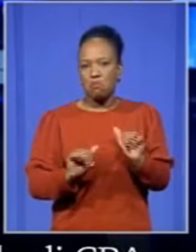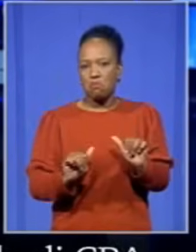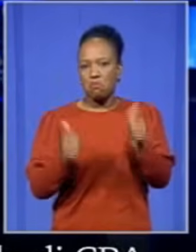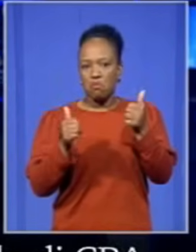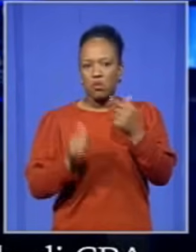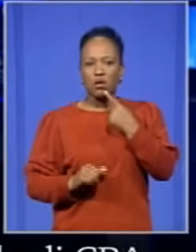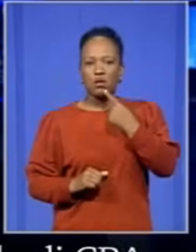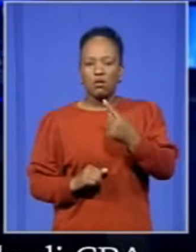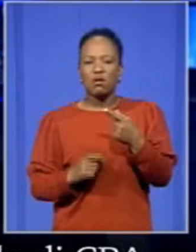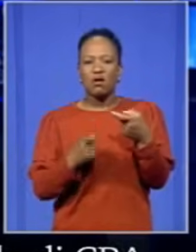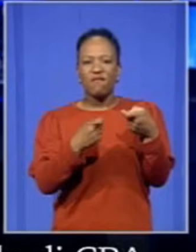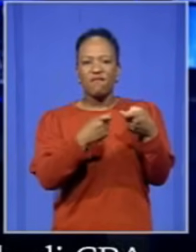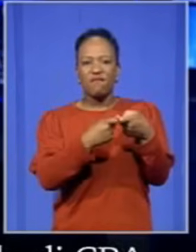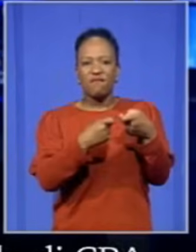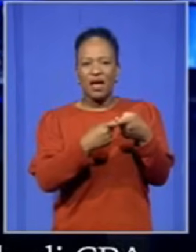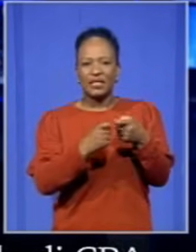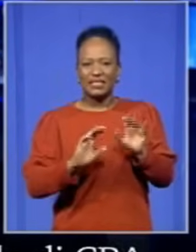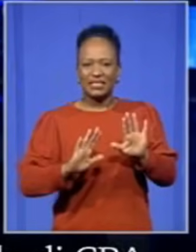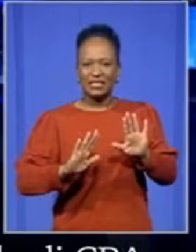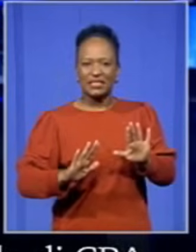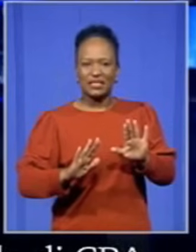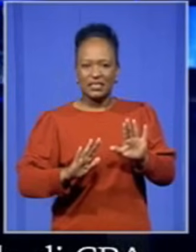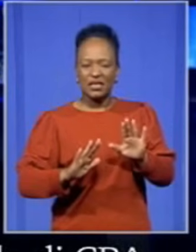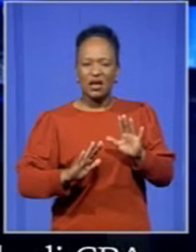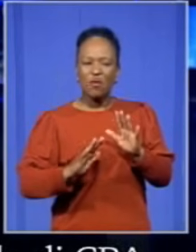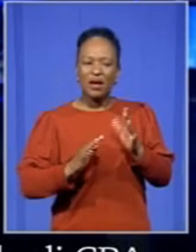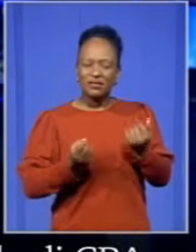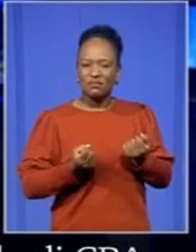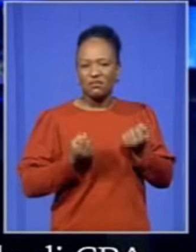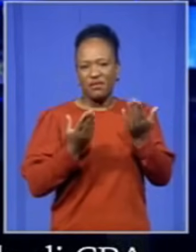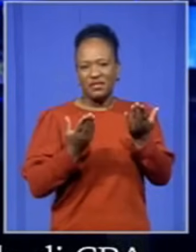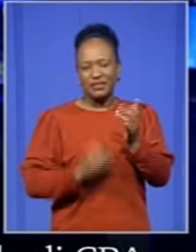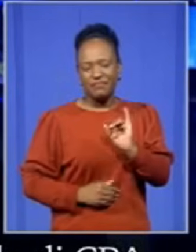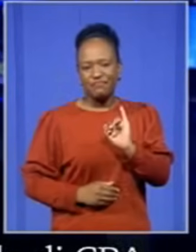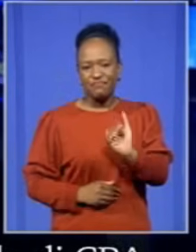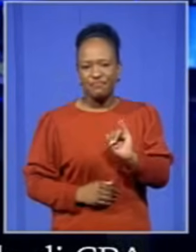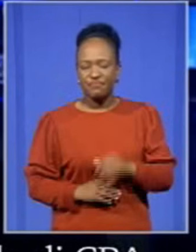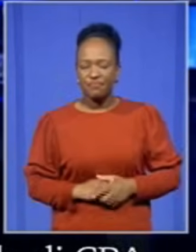tweng ke dintwa tsa ka fa teng le tsamaiso e sukameng.